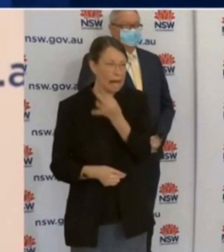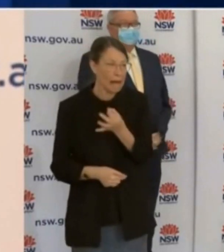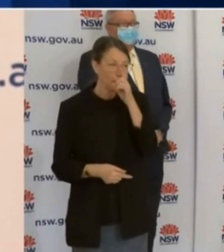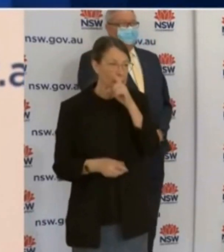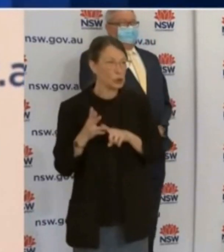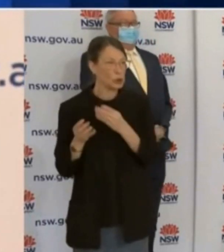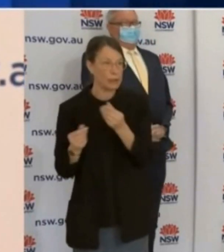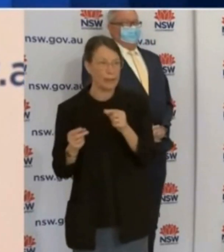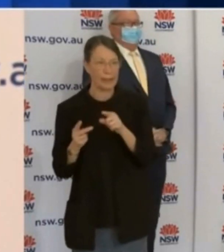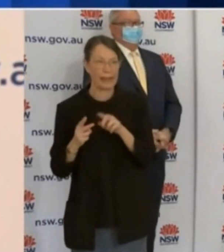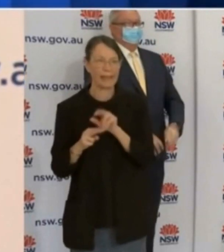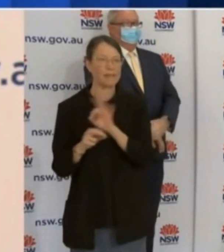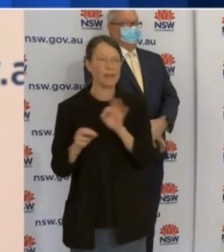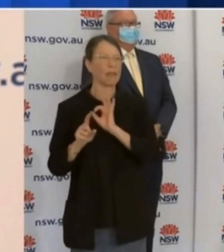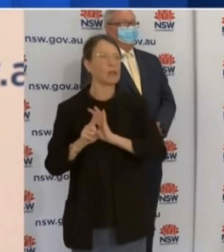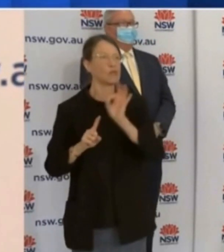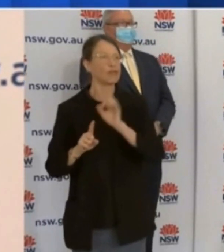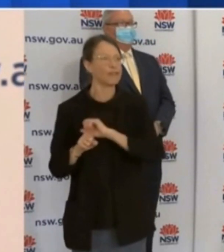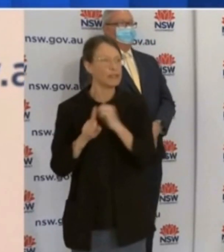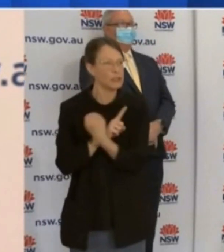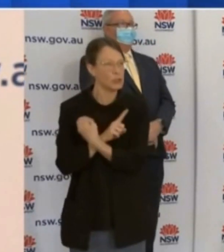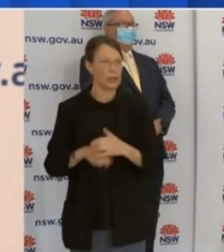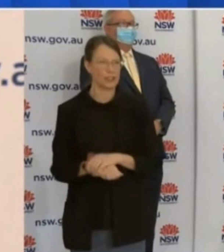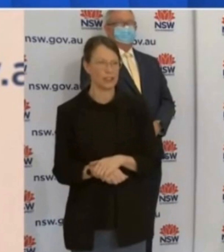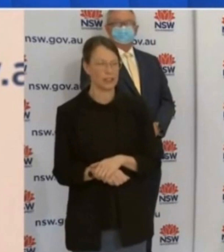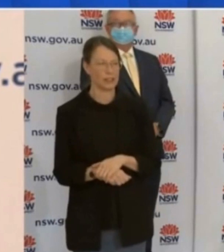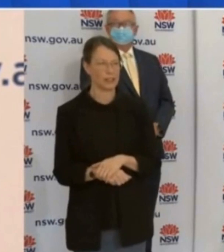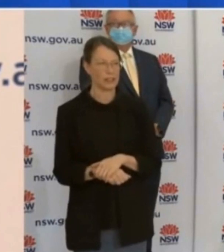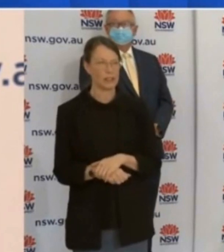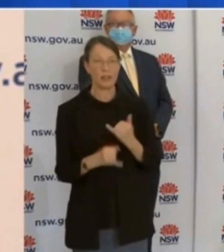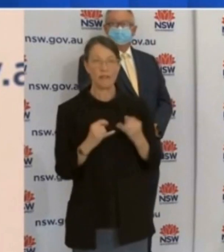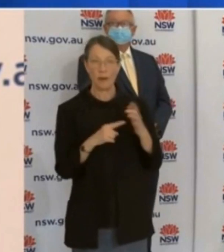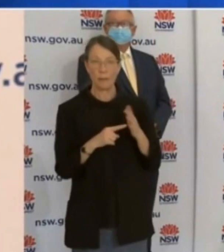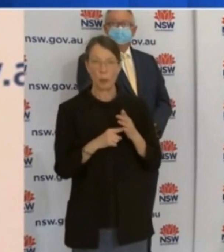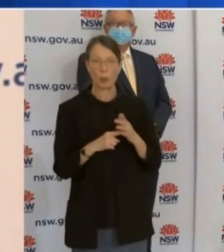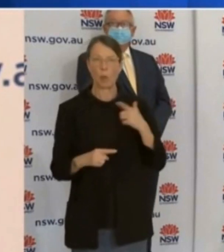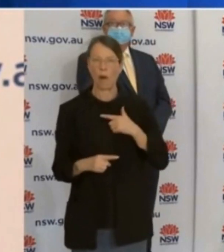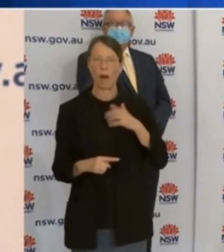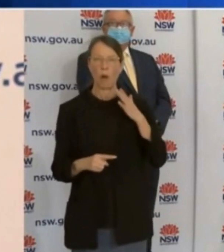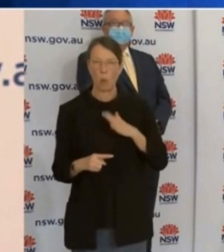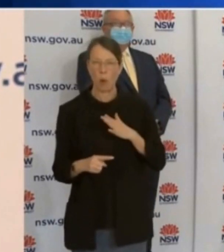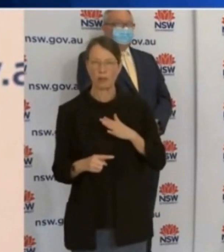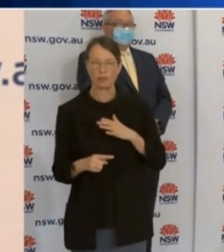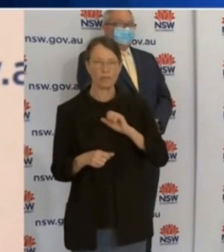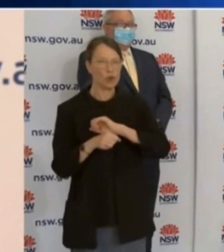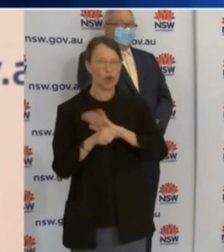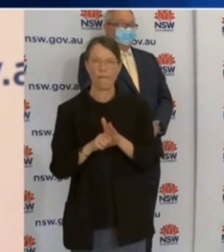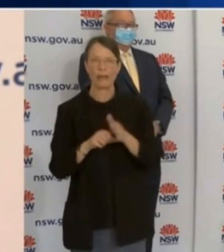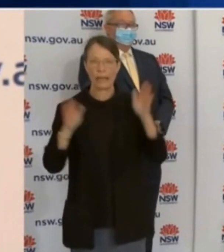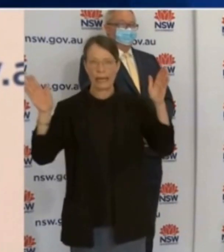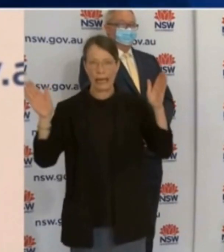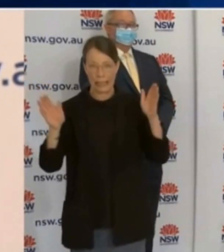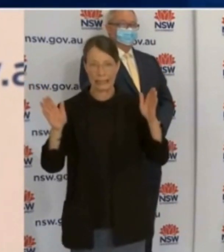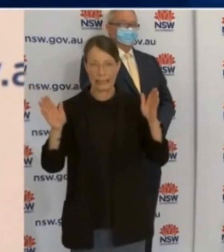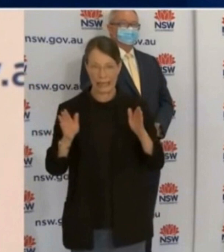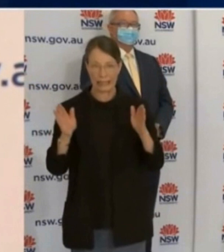reducing the case numbers. Now, that is a very important point to make. We are all about reducing the case numbers, increasing vaccination rates, and